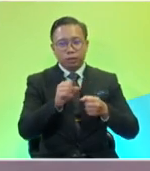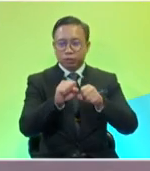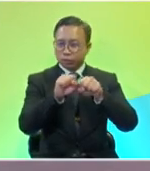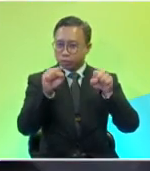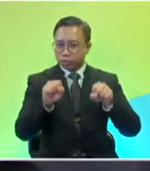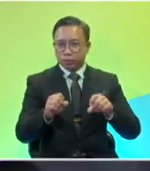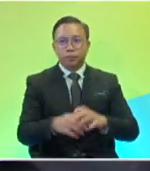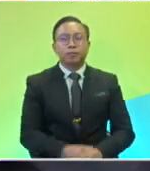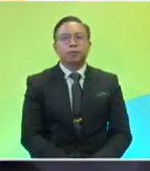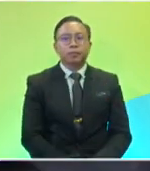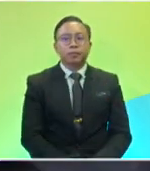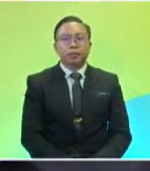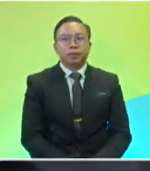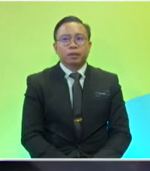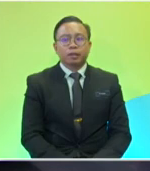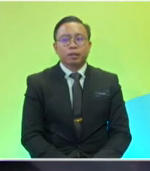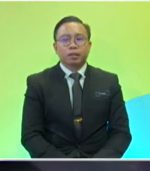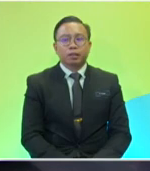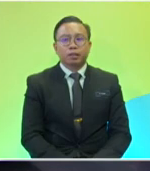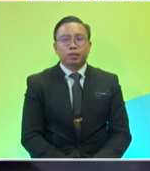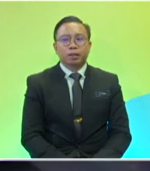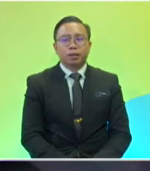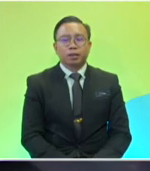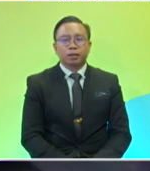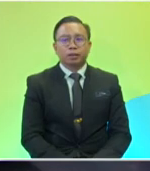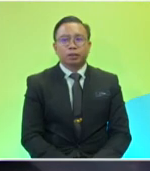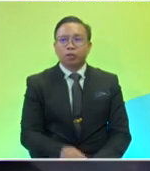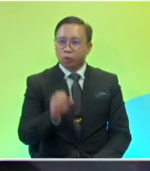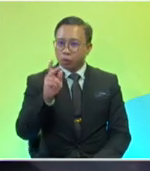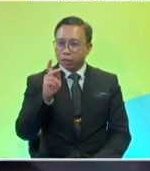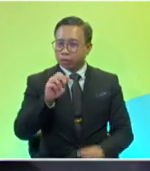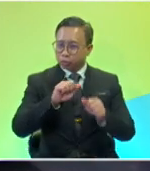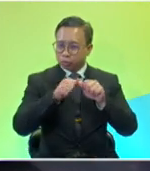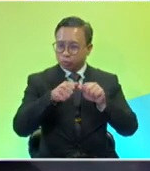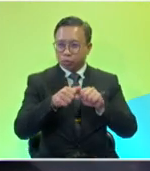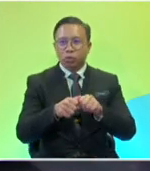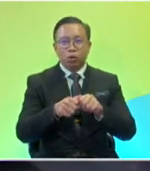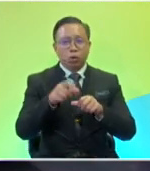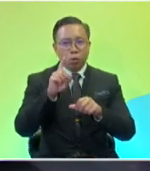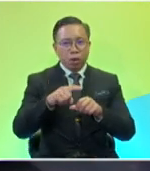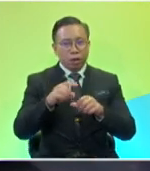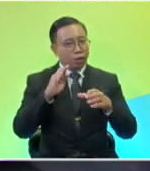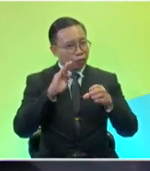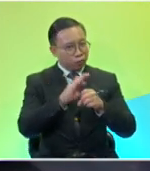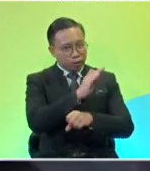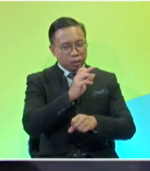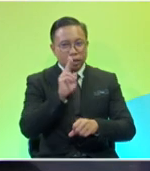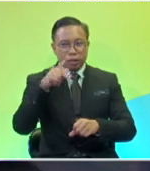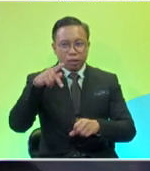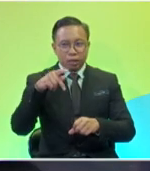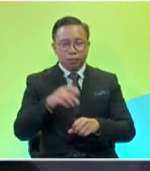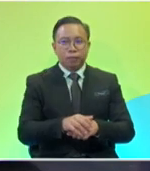right. Okay. So, okay, this is both me and you, Teacher? Yes, correct. Right, okay. So, once we fill up the...